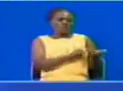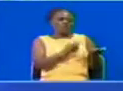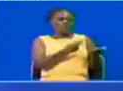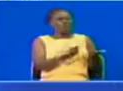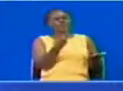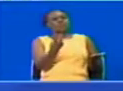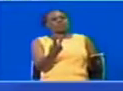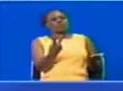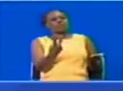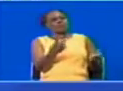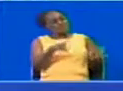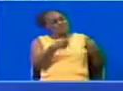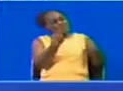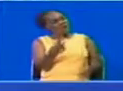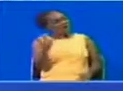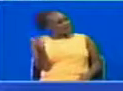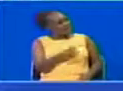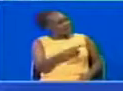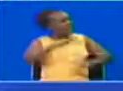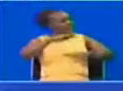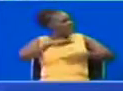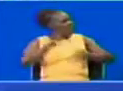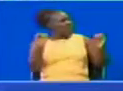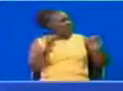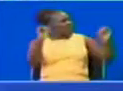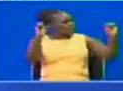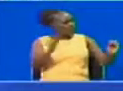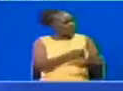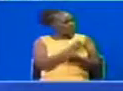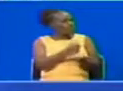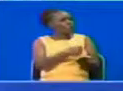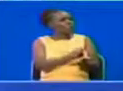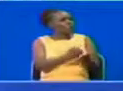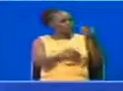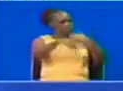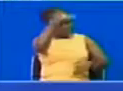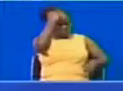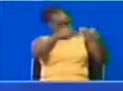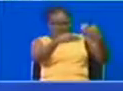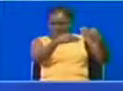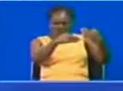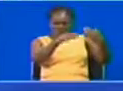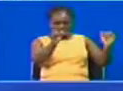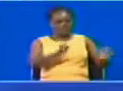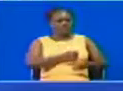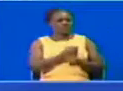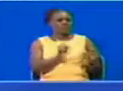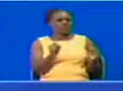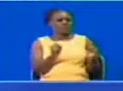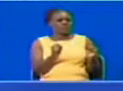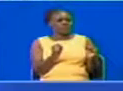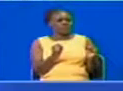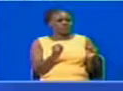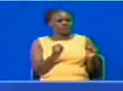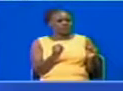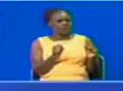if we were to give you 1 month, you would not be able to audit the universities. You would not be able to audit how